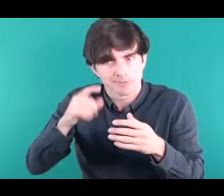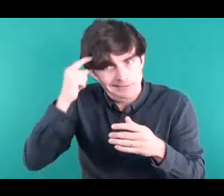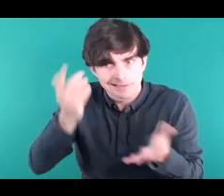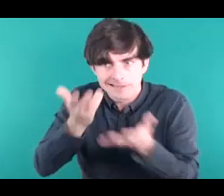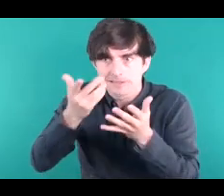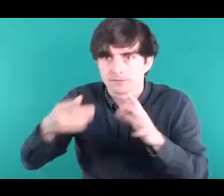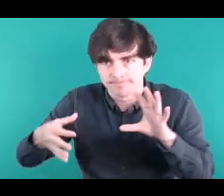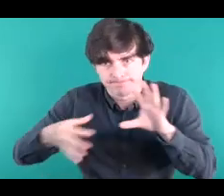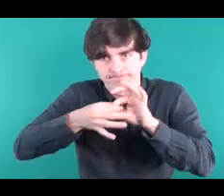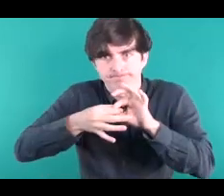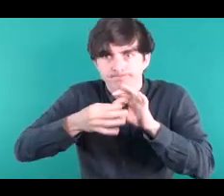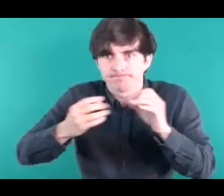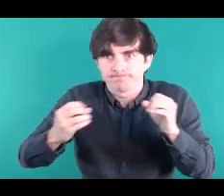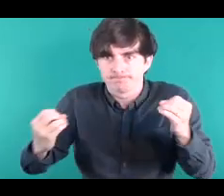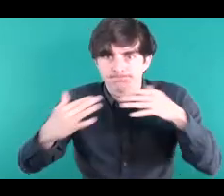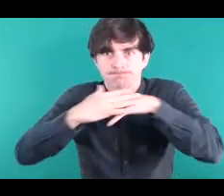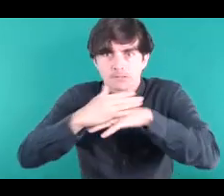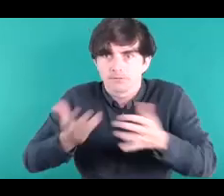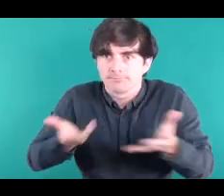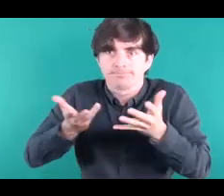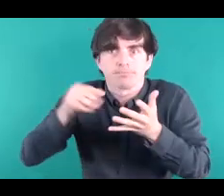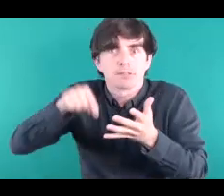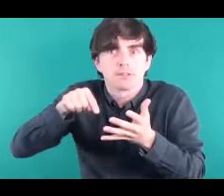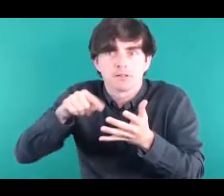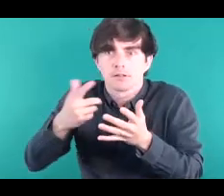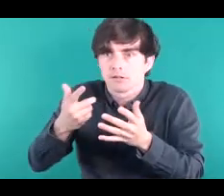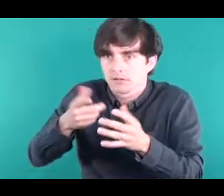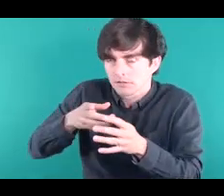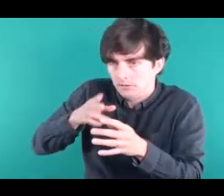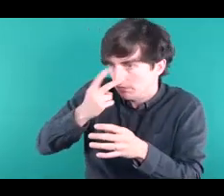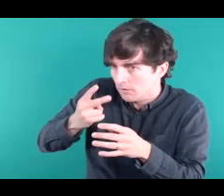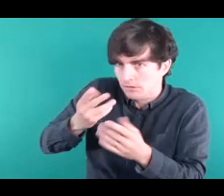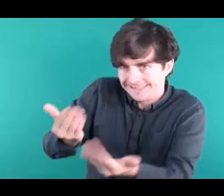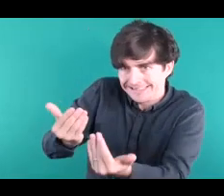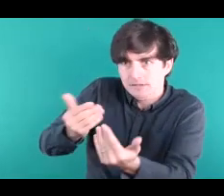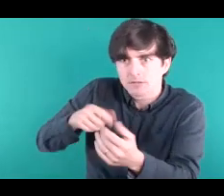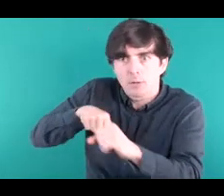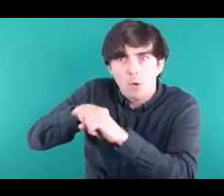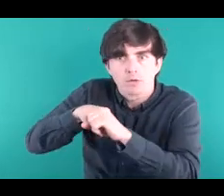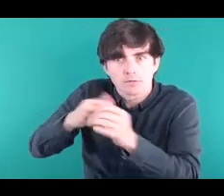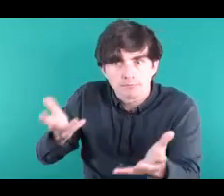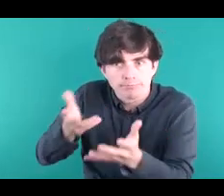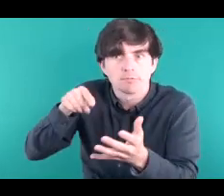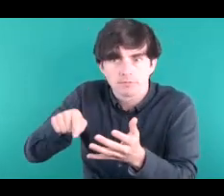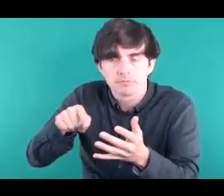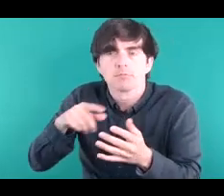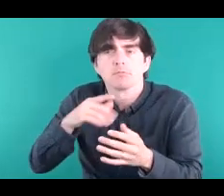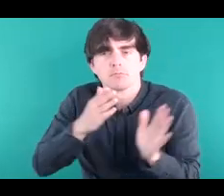in recovery fiscal consolidation, which is likely to happen. How do we ensure that persons with disabilities are not